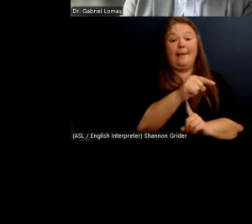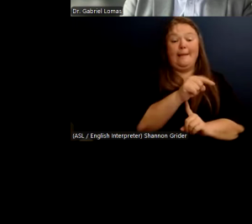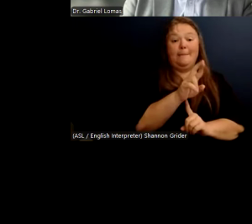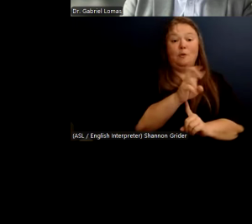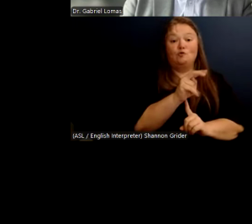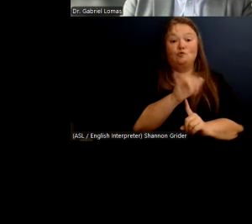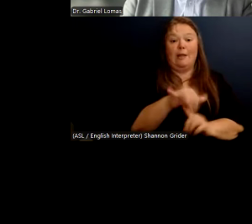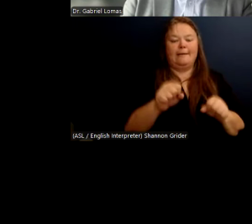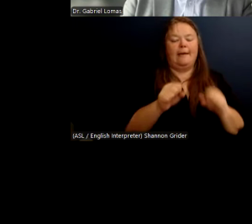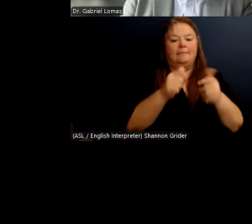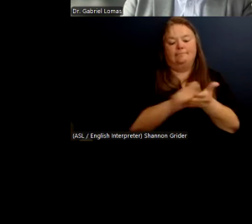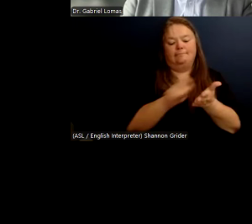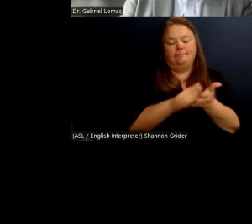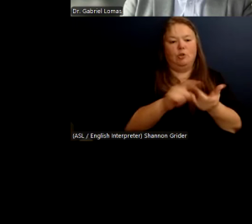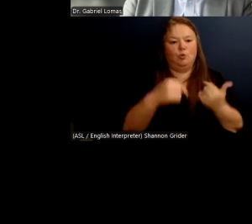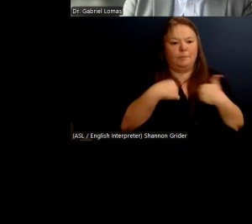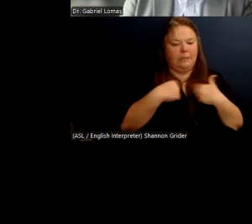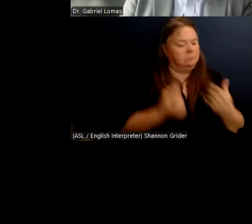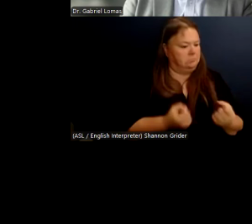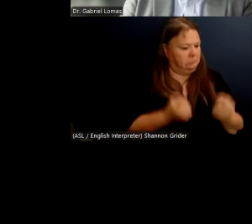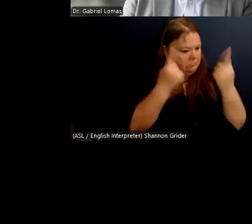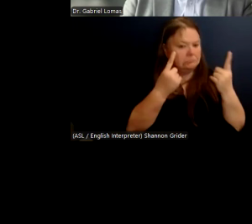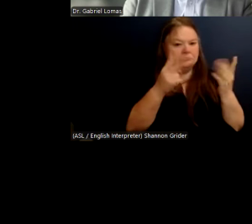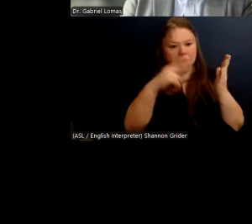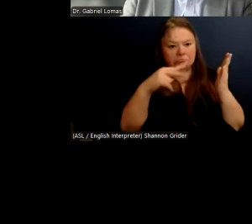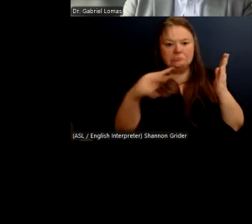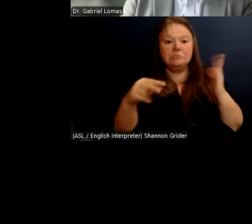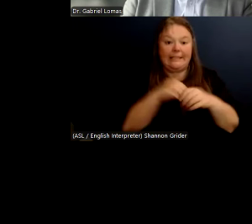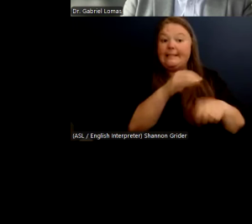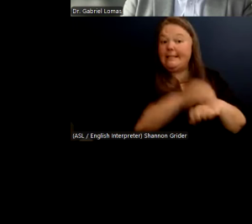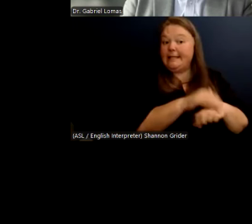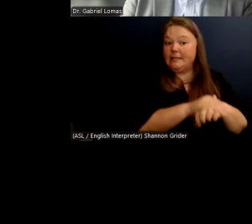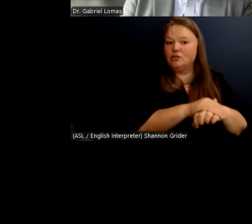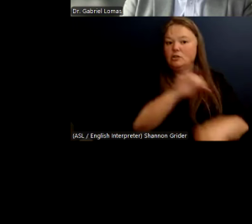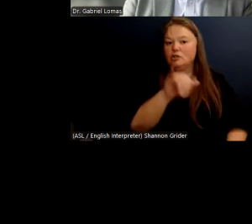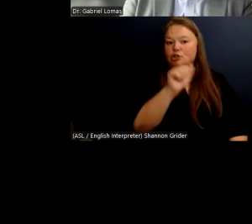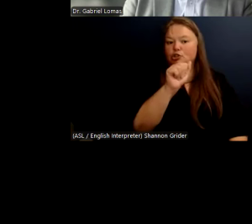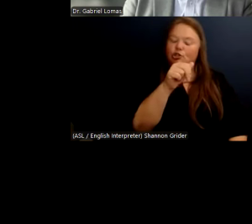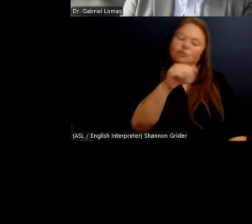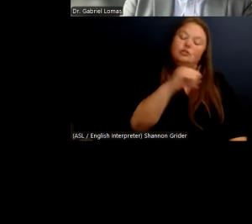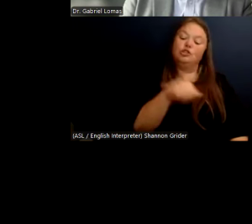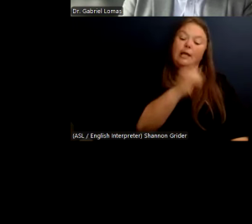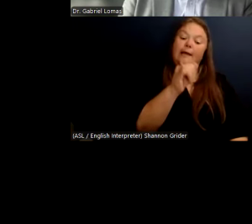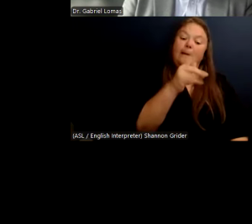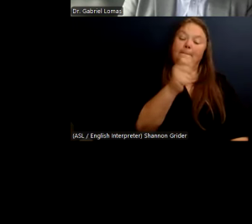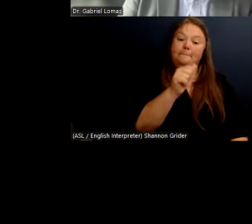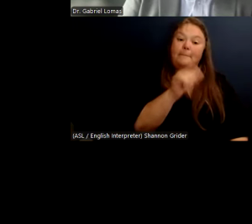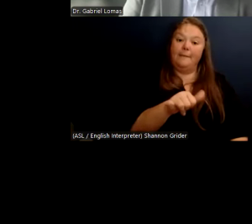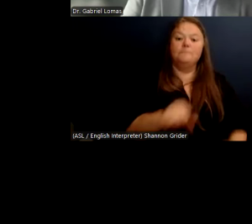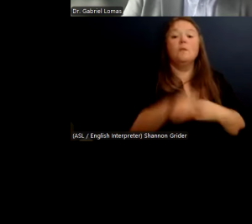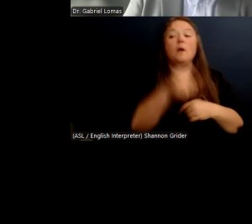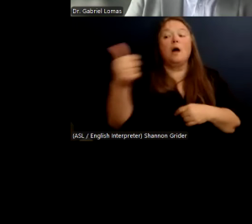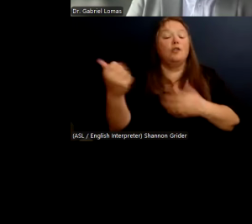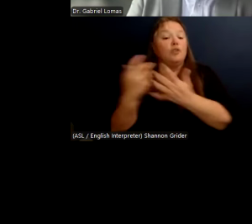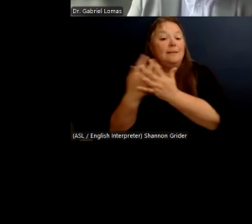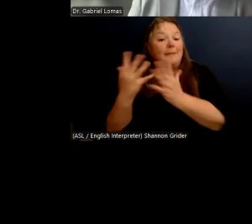to me, and it's very intelligible in English using JPay, where some of the other inmates really are